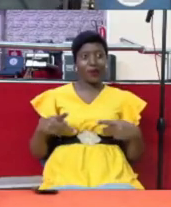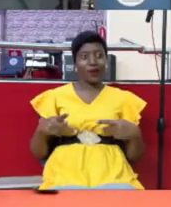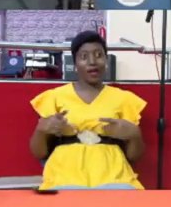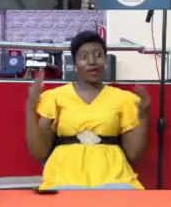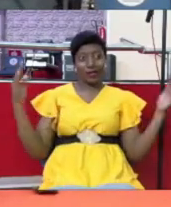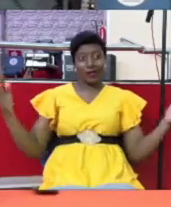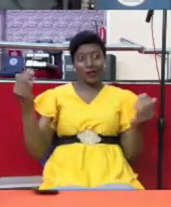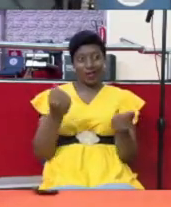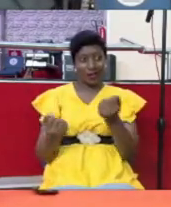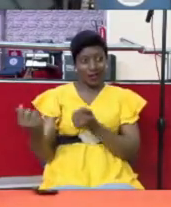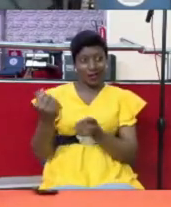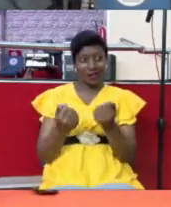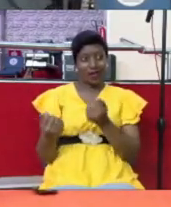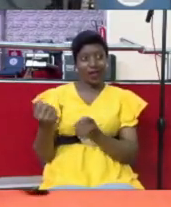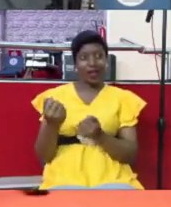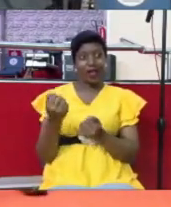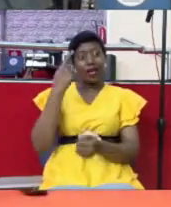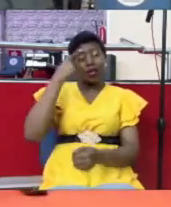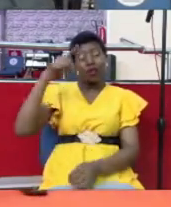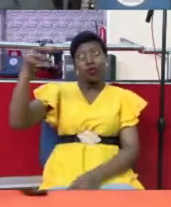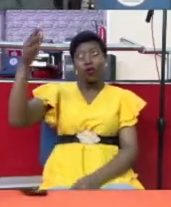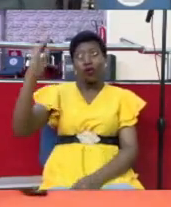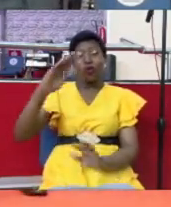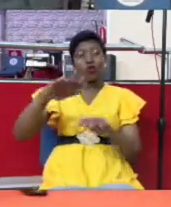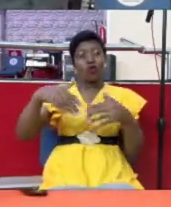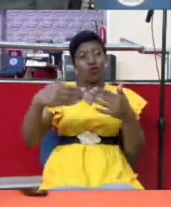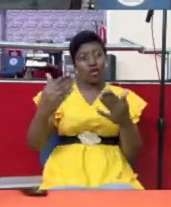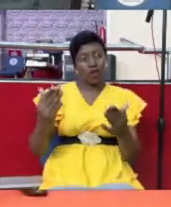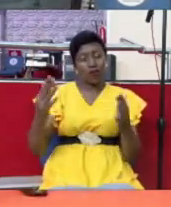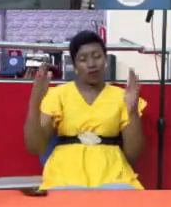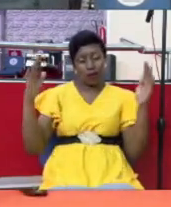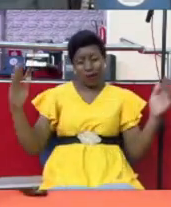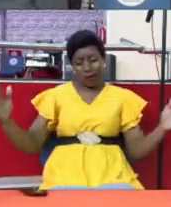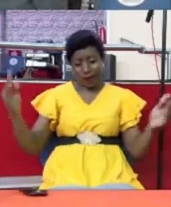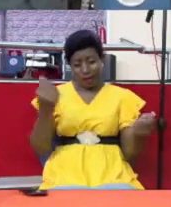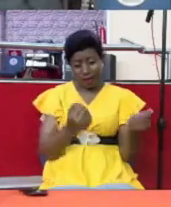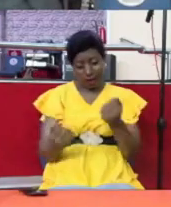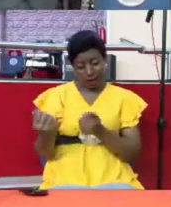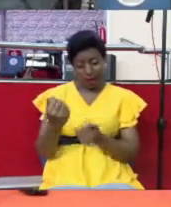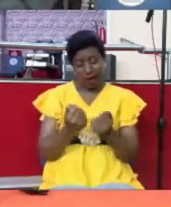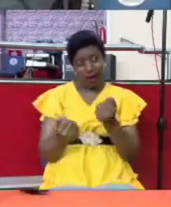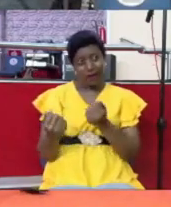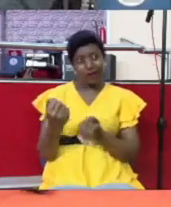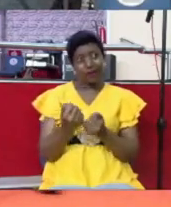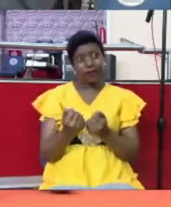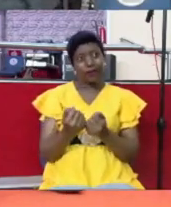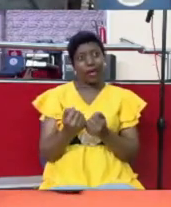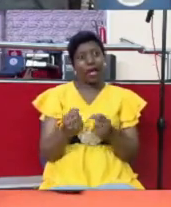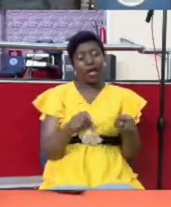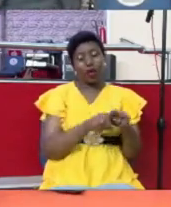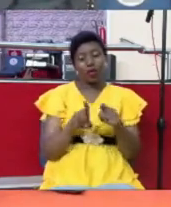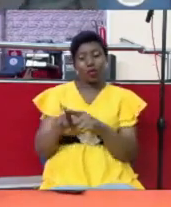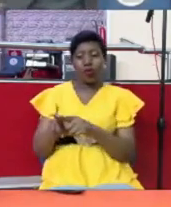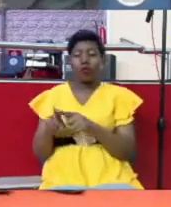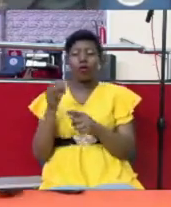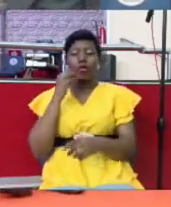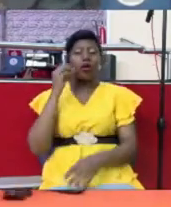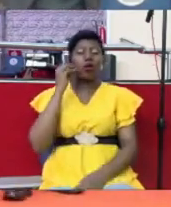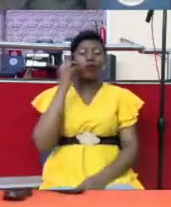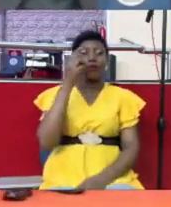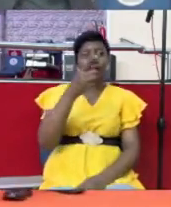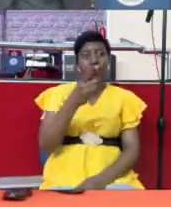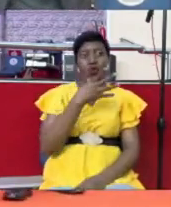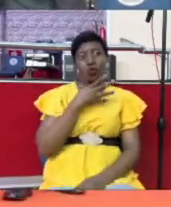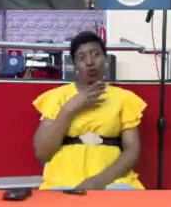to give me hiyo gari ya watu wazima, for him to give me those kind of homes that we are yearning for, ili anipatie nyumba